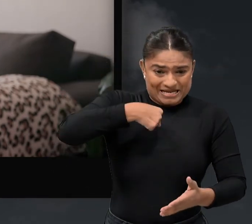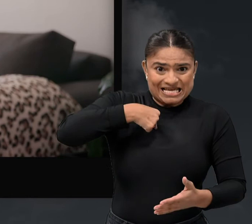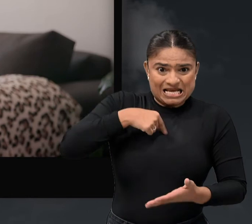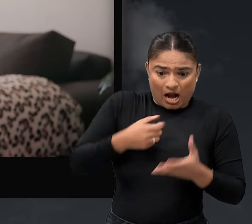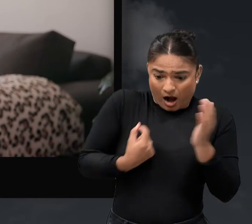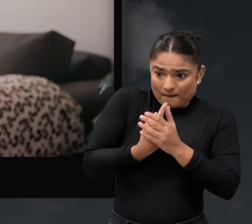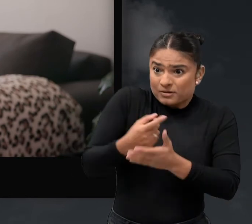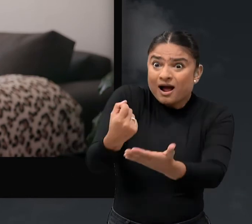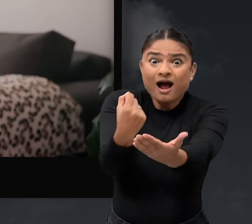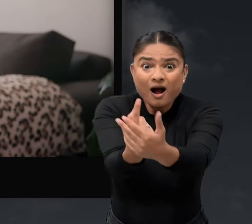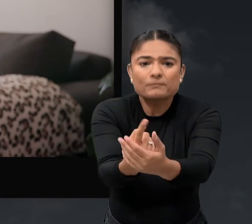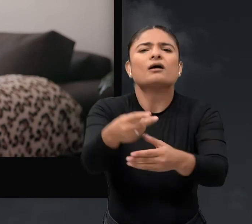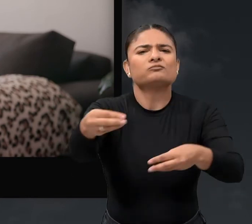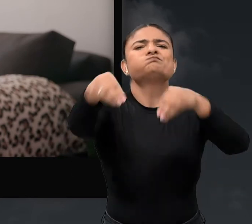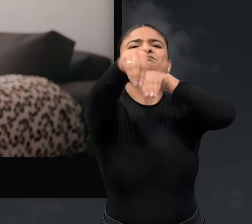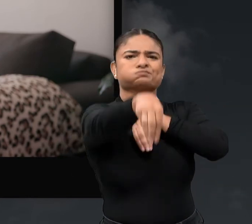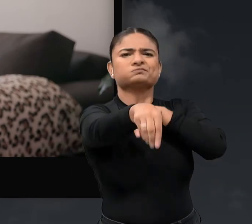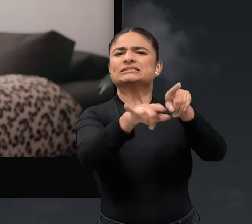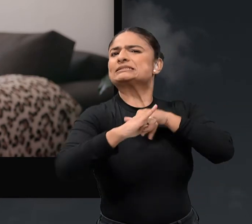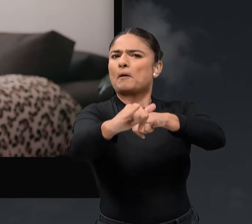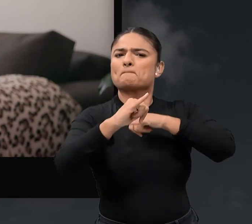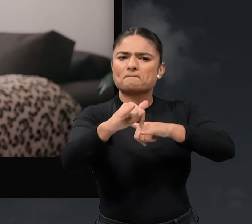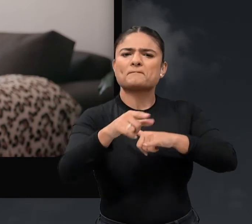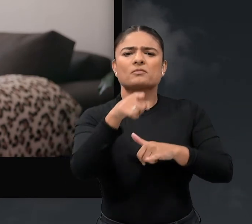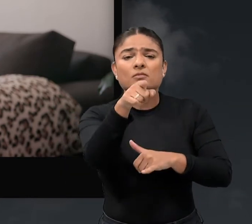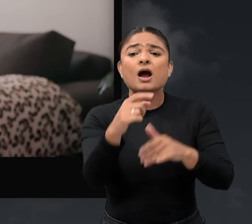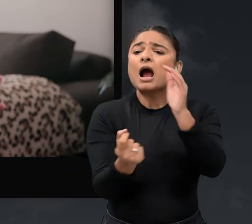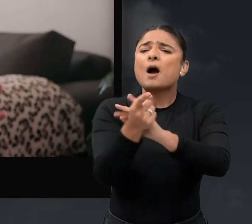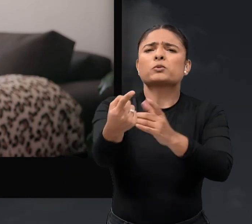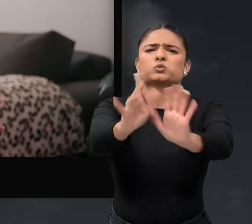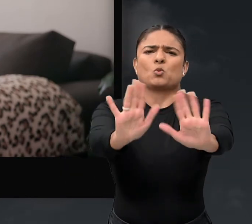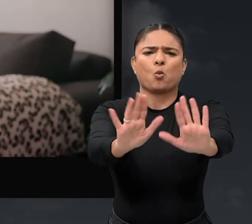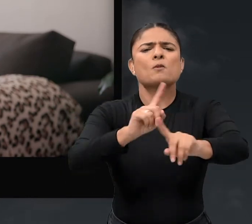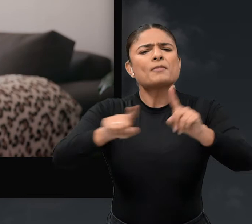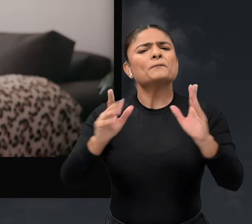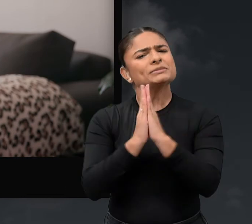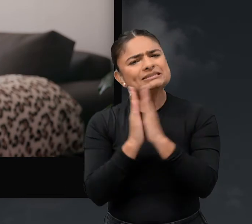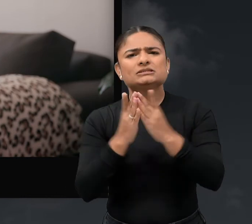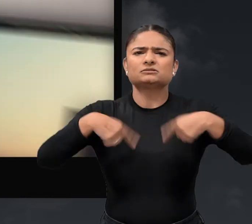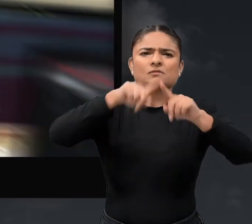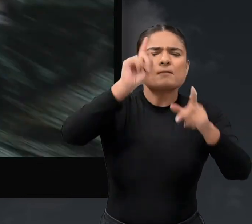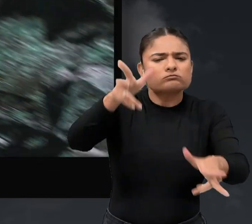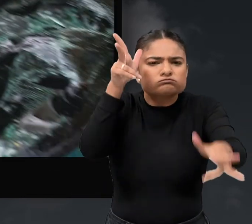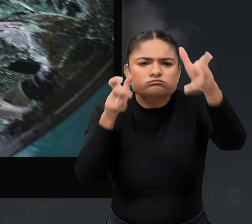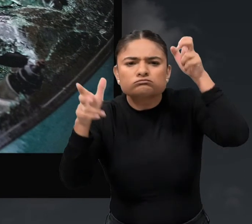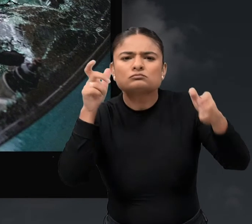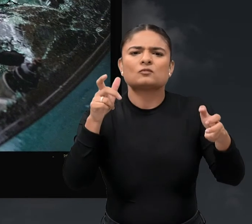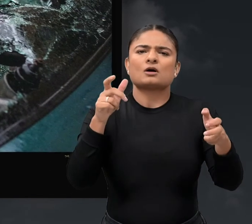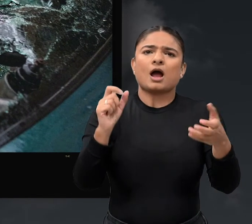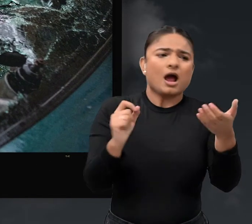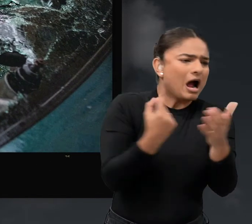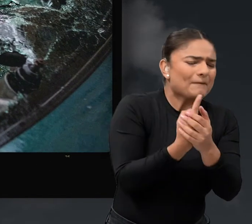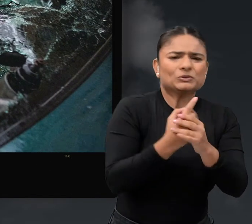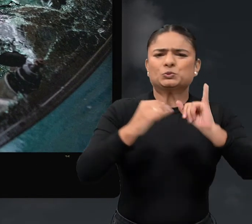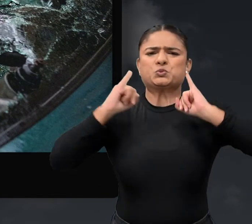I am, the same position that you didn't want to give empowerment to. God forbid that happens to you, because we don't need to wait for incidents